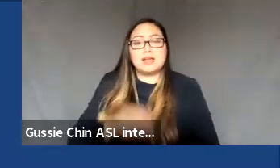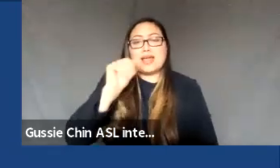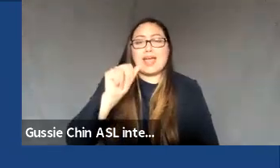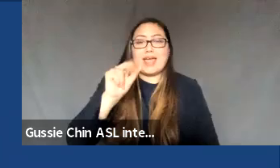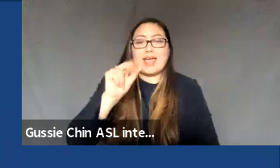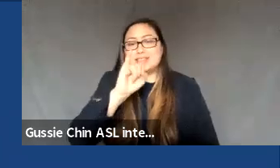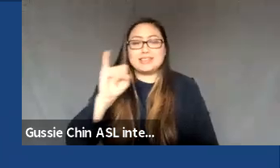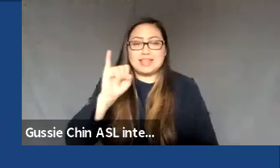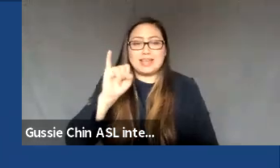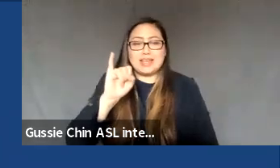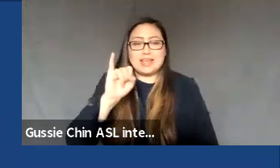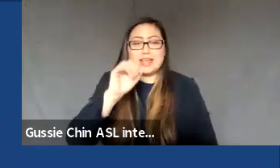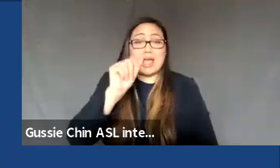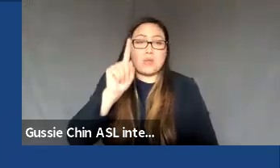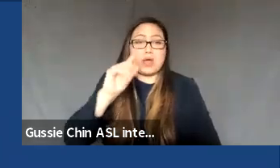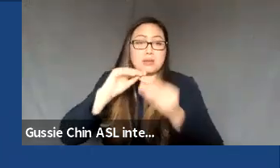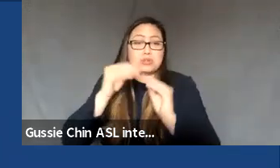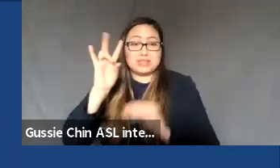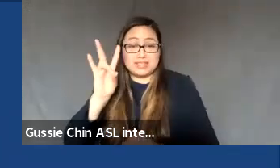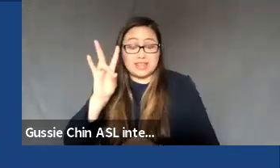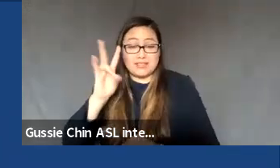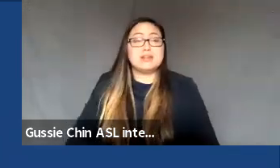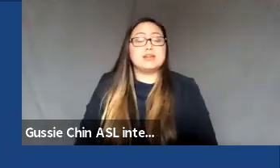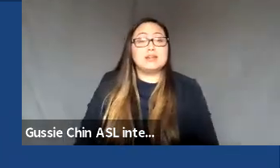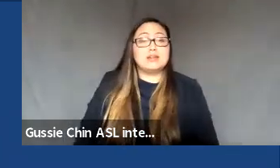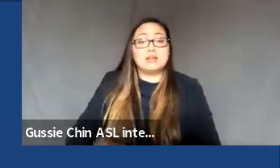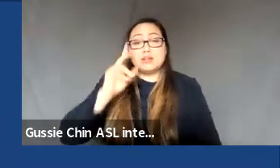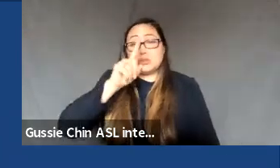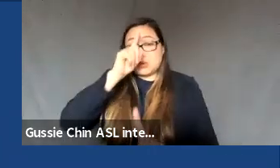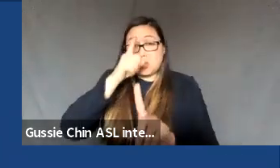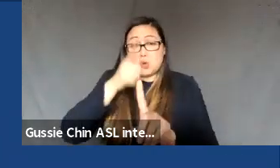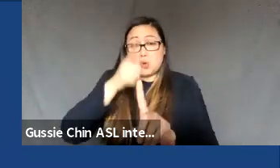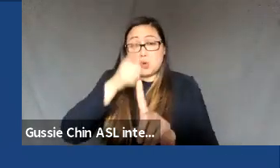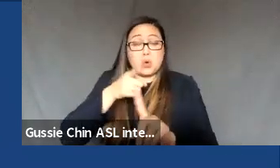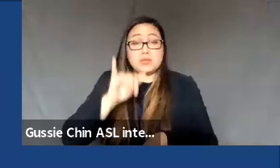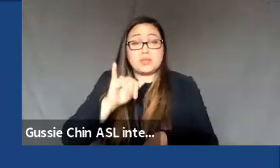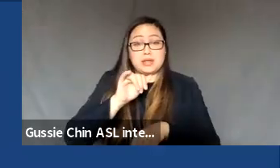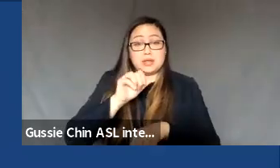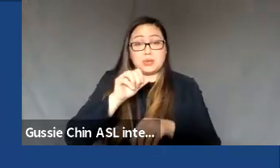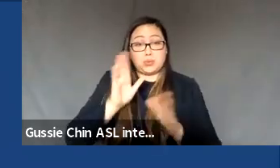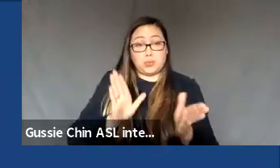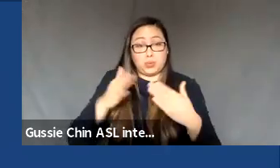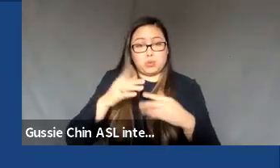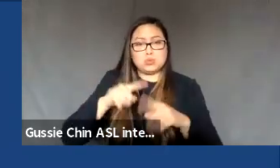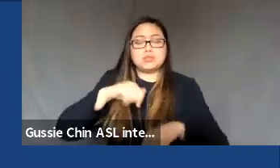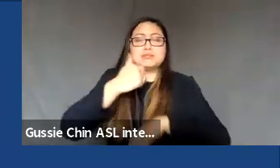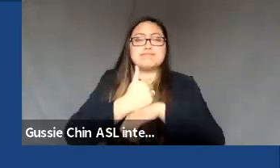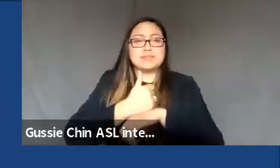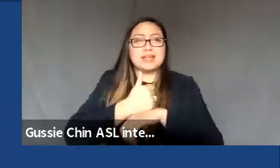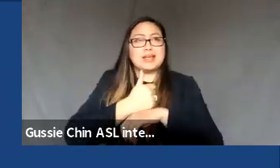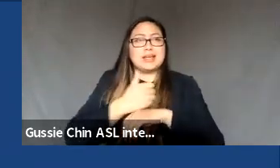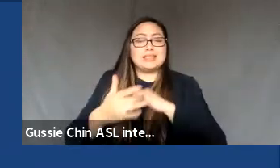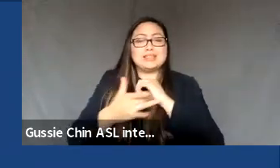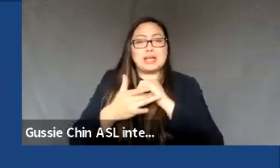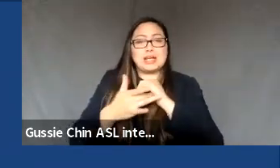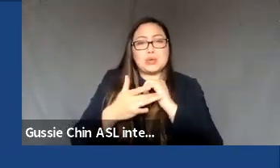bathing facilities. Now, the goal of this working group is to really establish technical requirements on